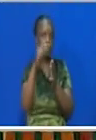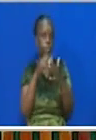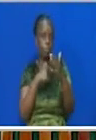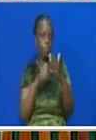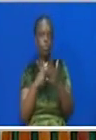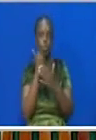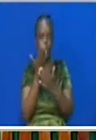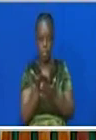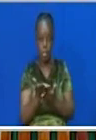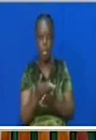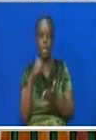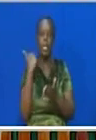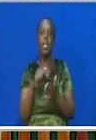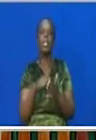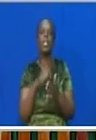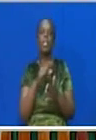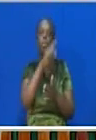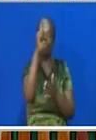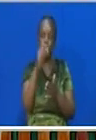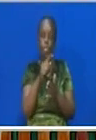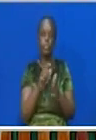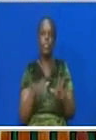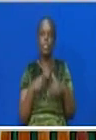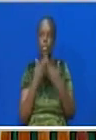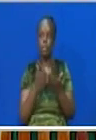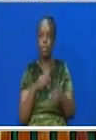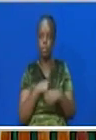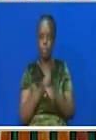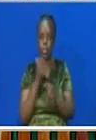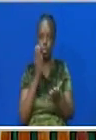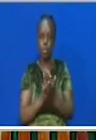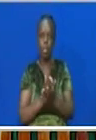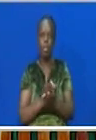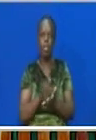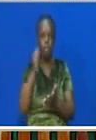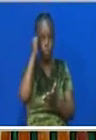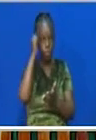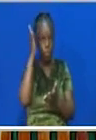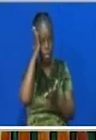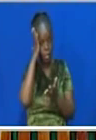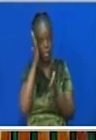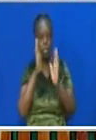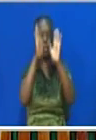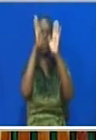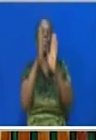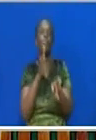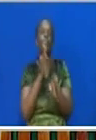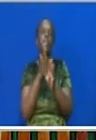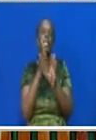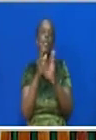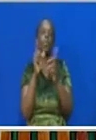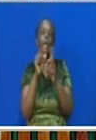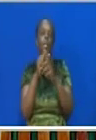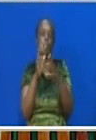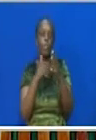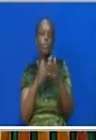answer any question given. Ensure that you master the key points of a question before answering any question